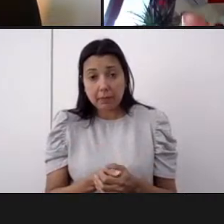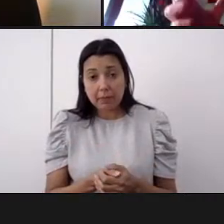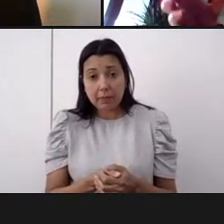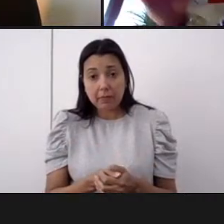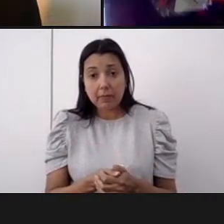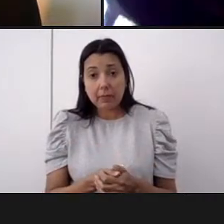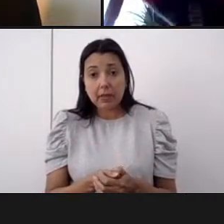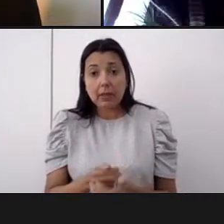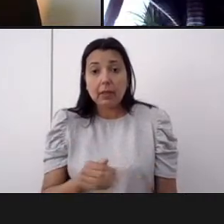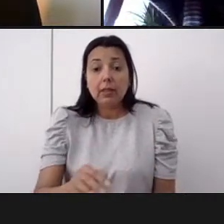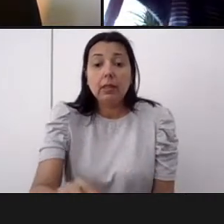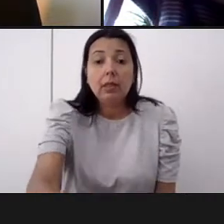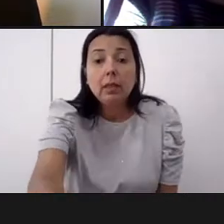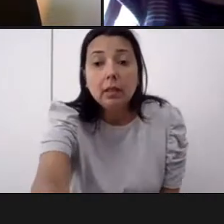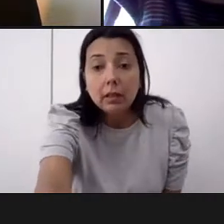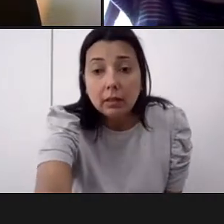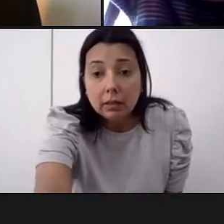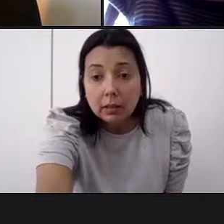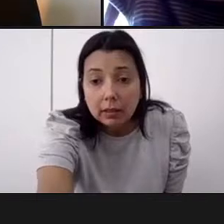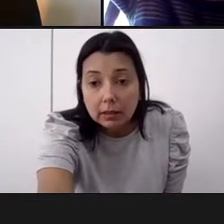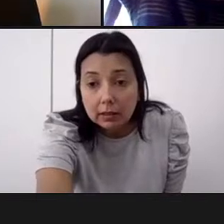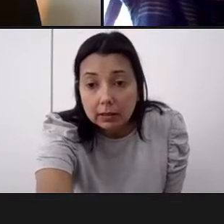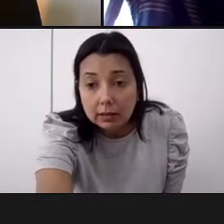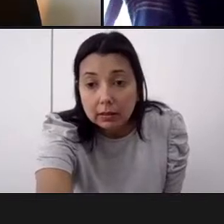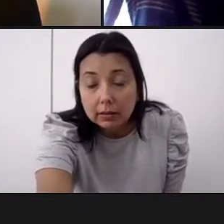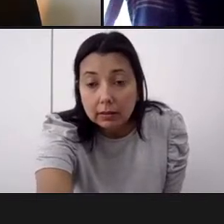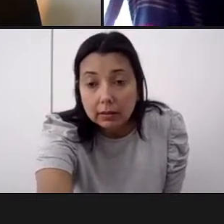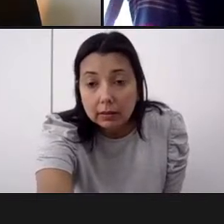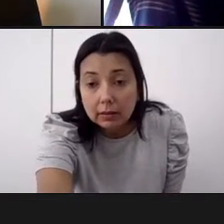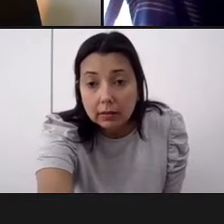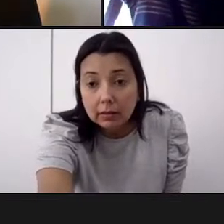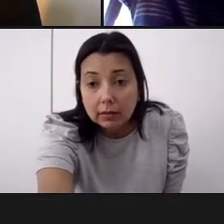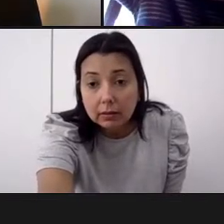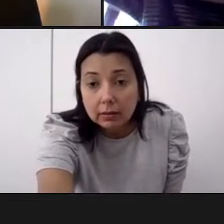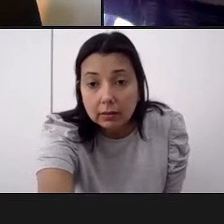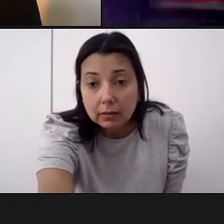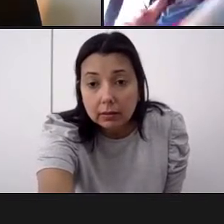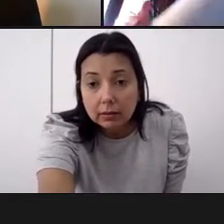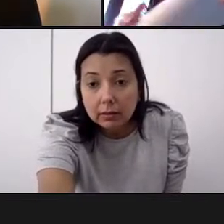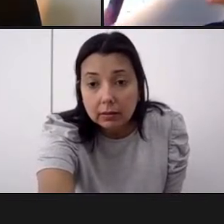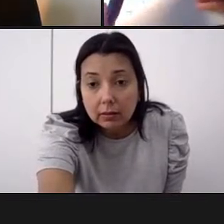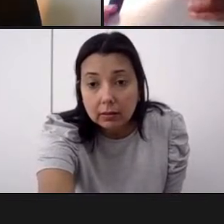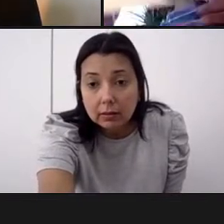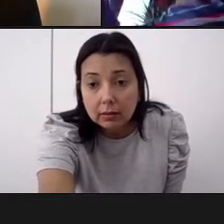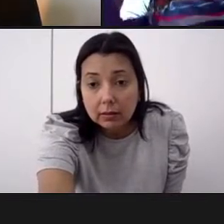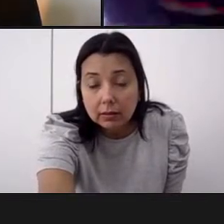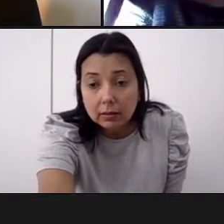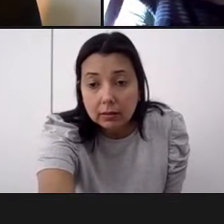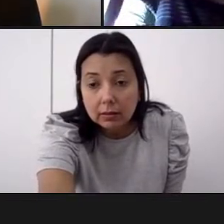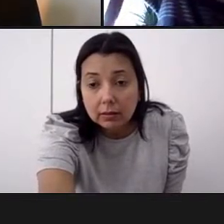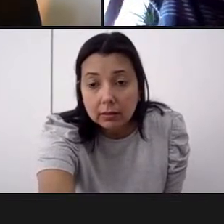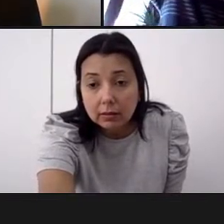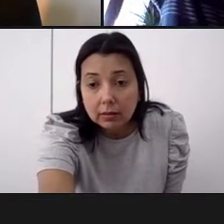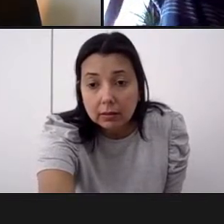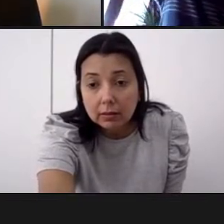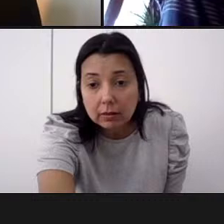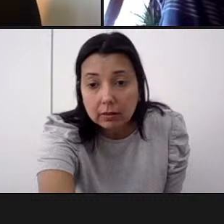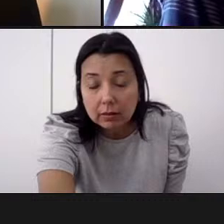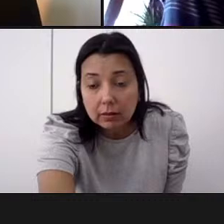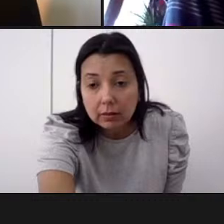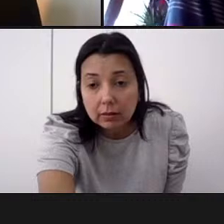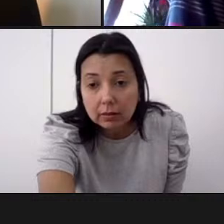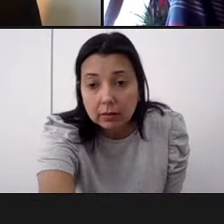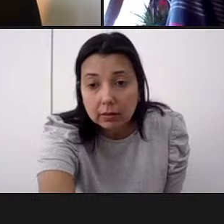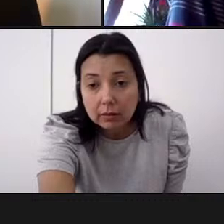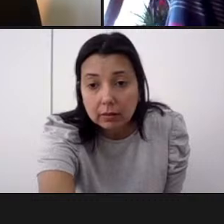sent around the beginning of July. Don't forget to like and subscribe our